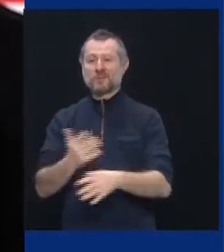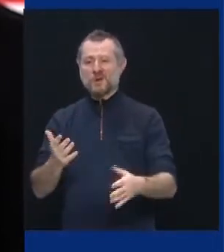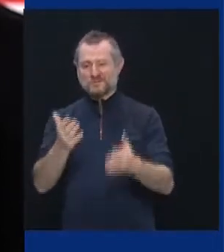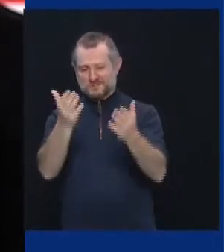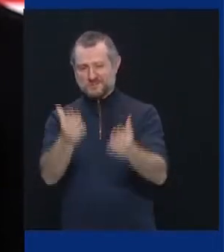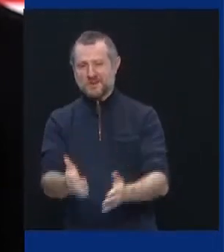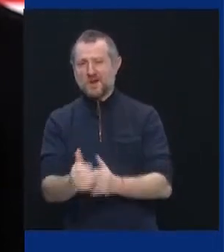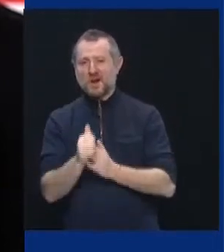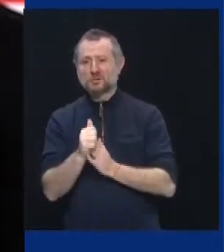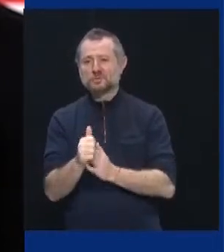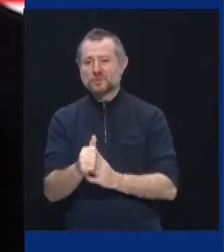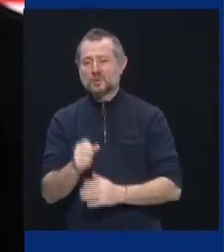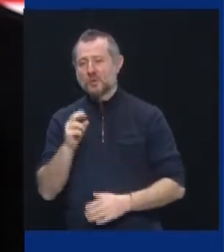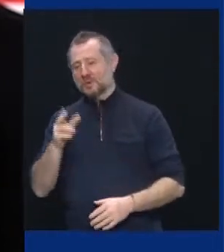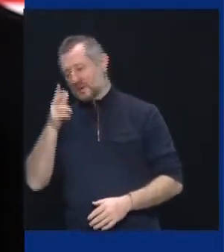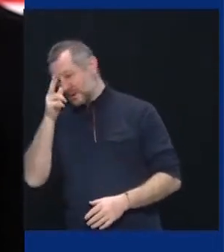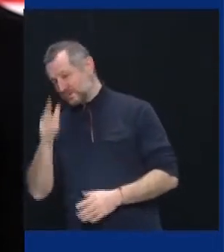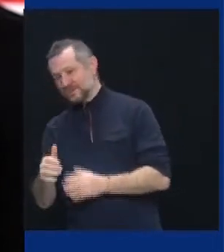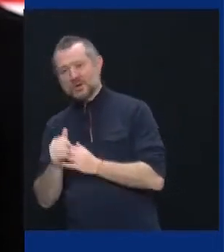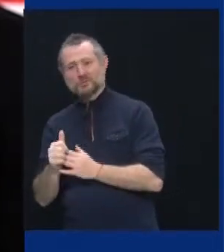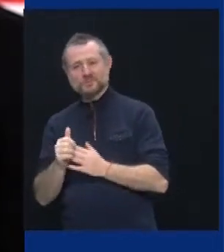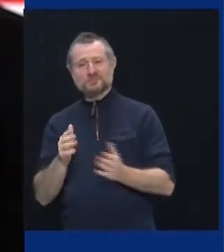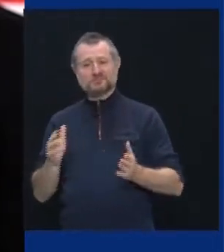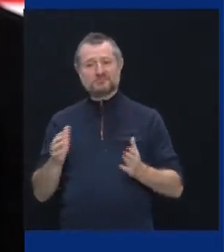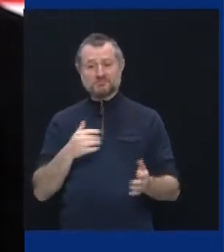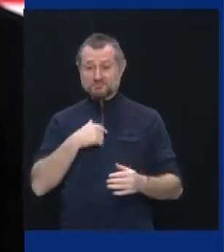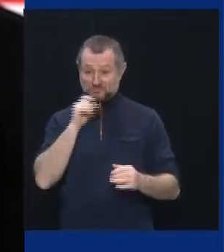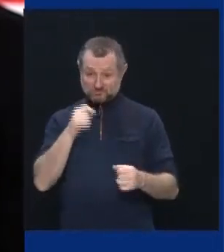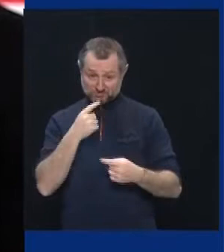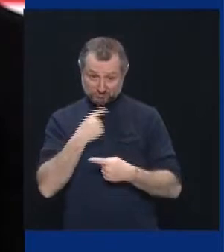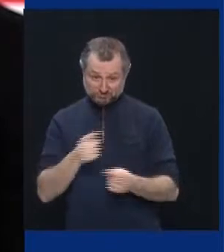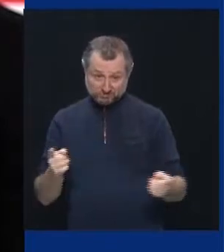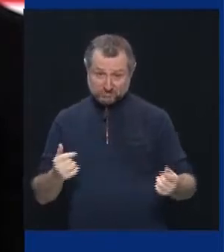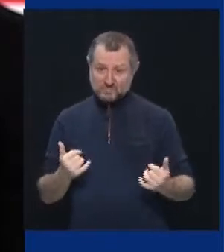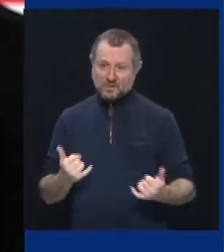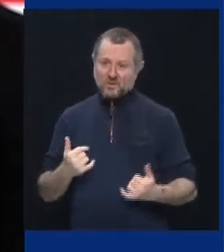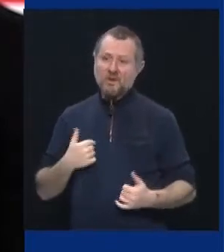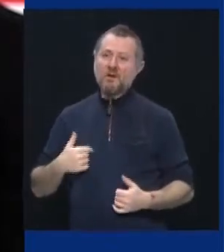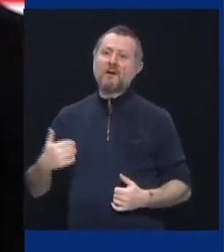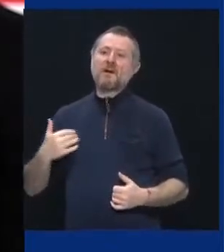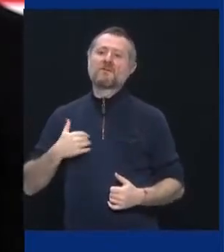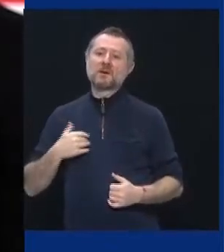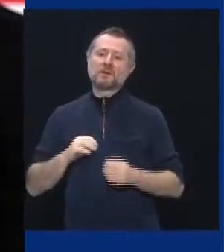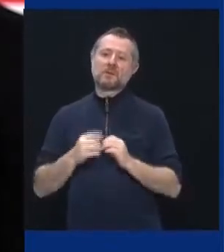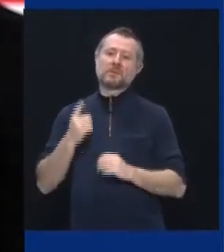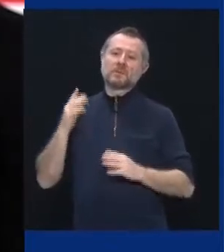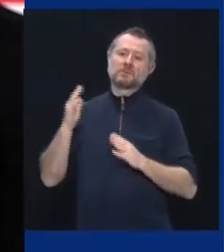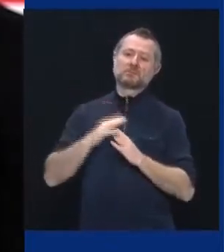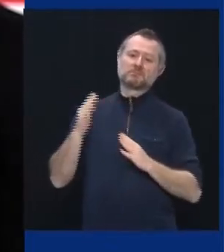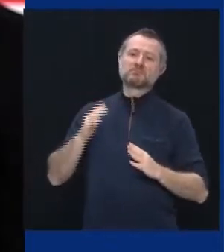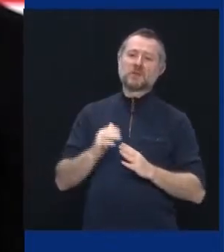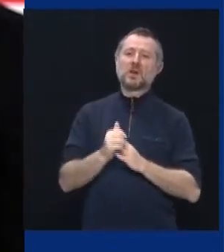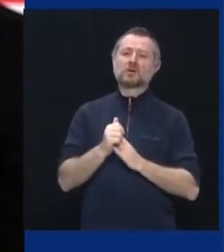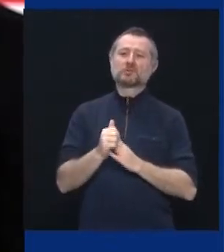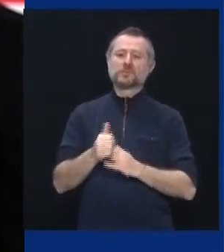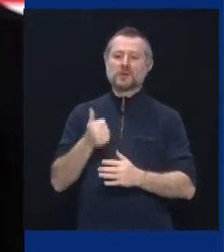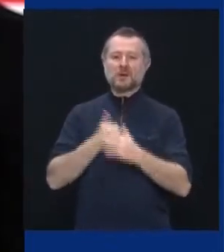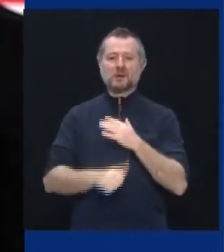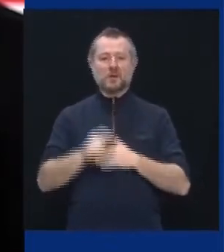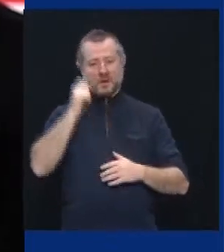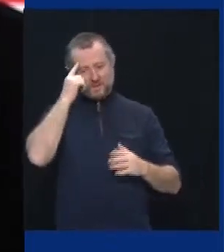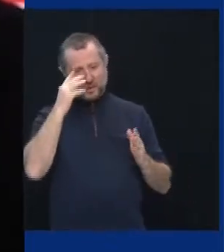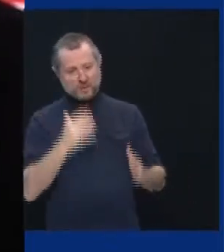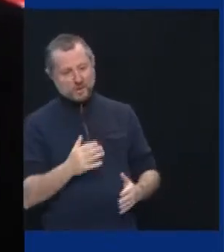today that we've had the best of leadership under Governor Cuomo during this time of